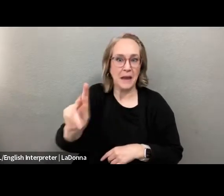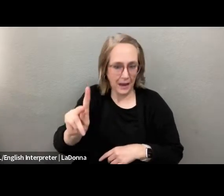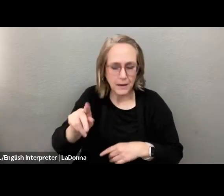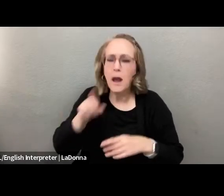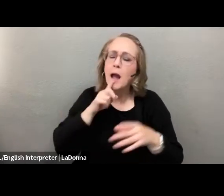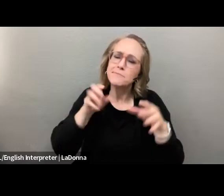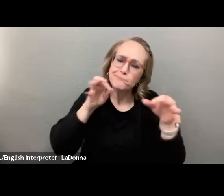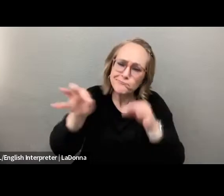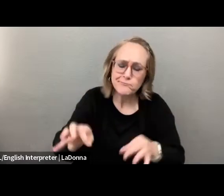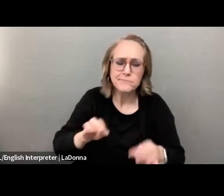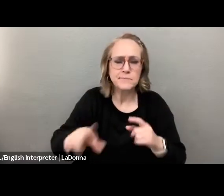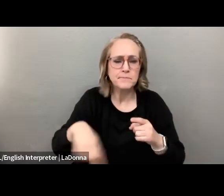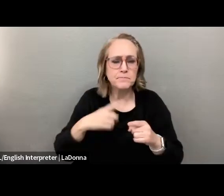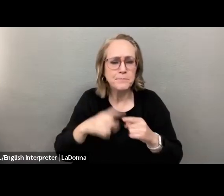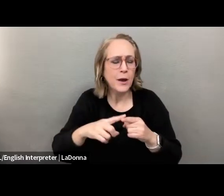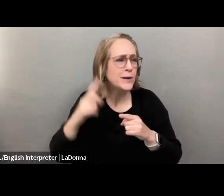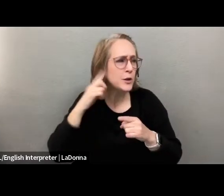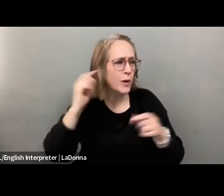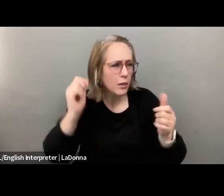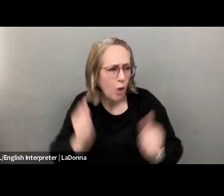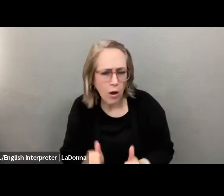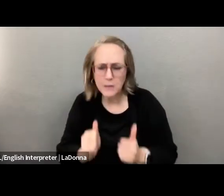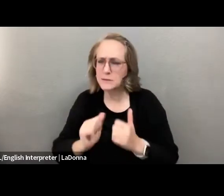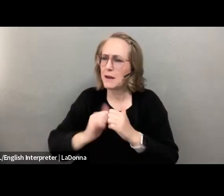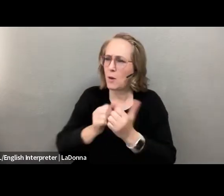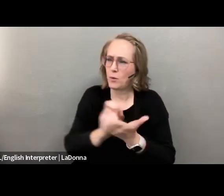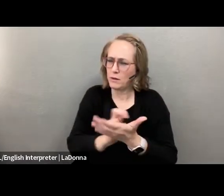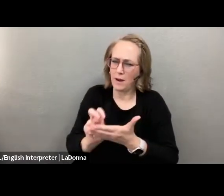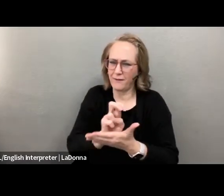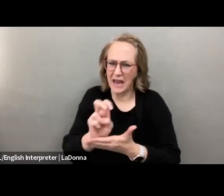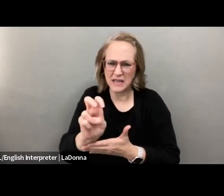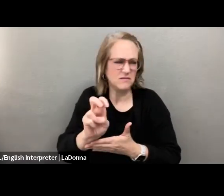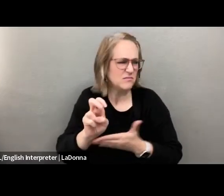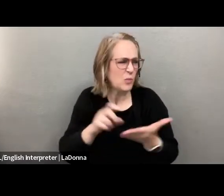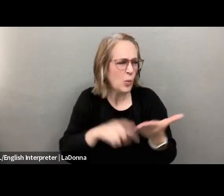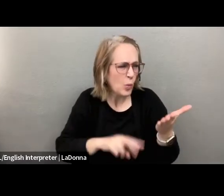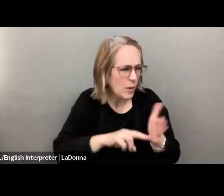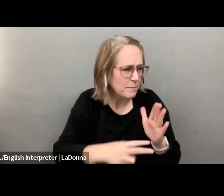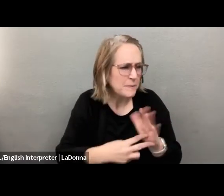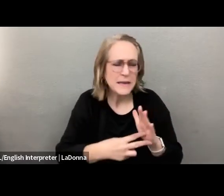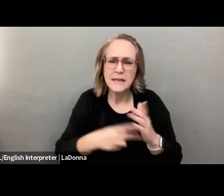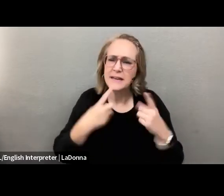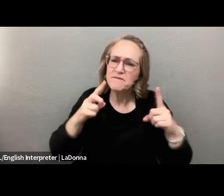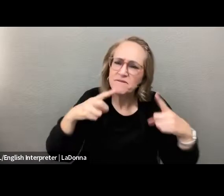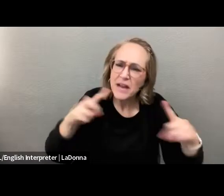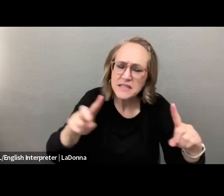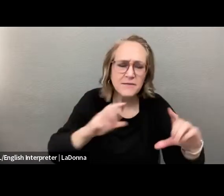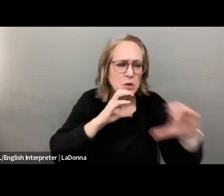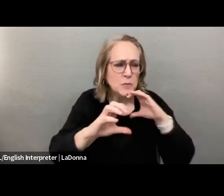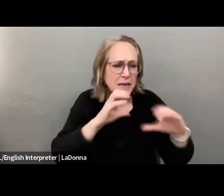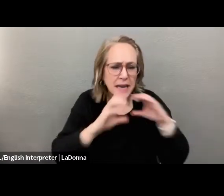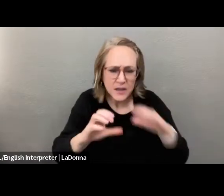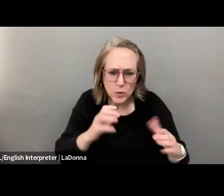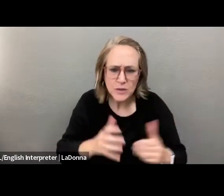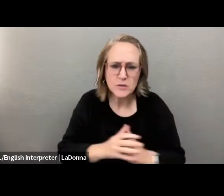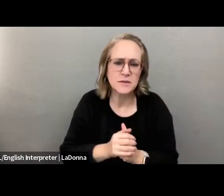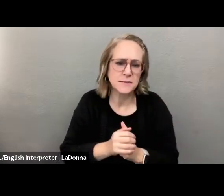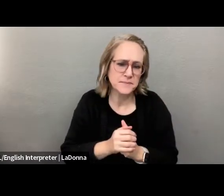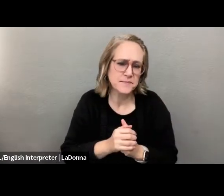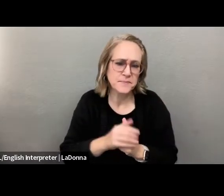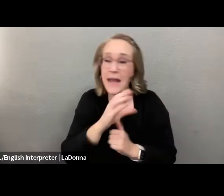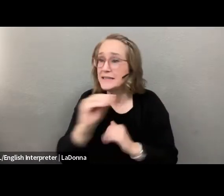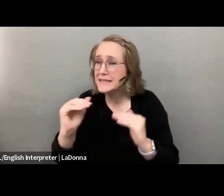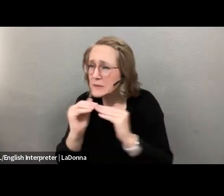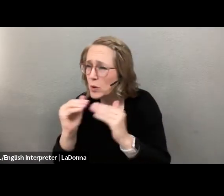loss and how do we have equal access and effective communication. We also, Kim and I presented